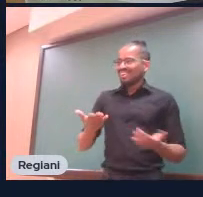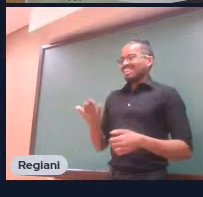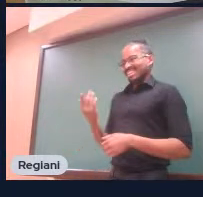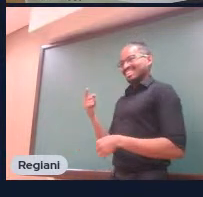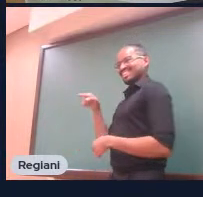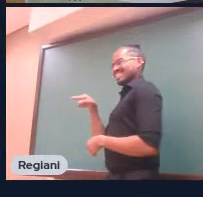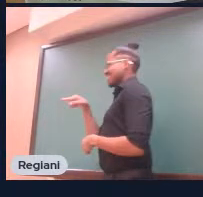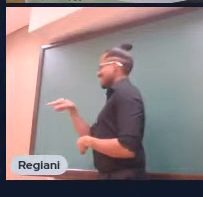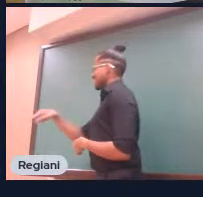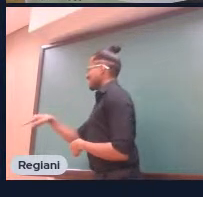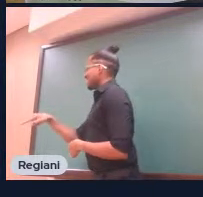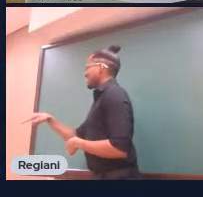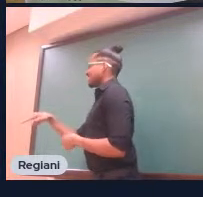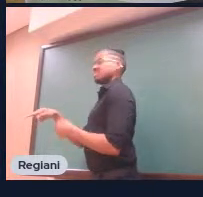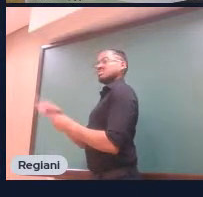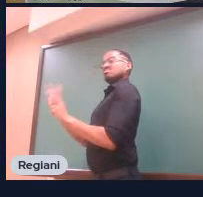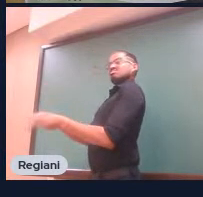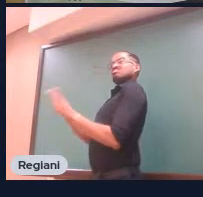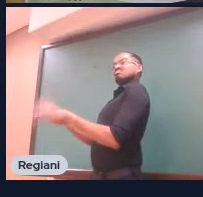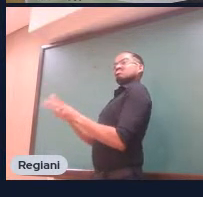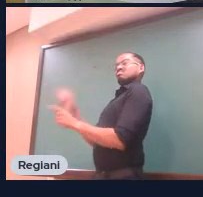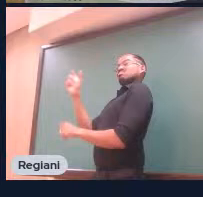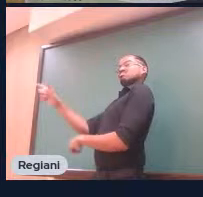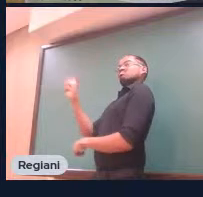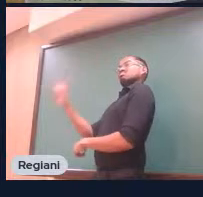the Lamada versus